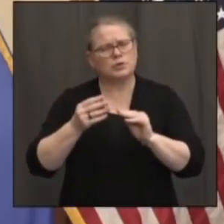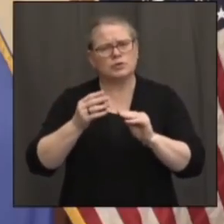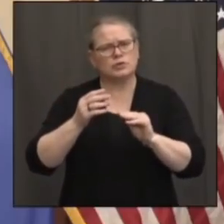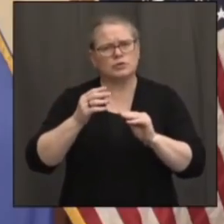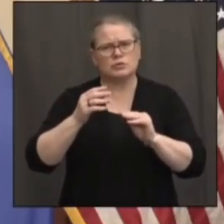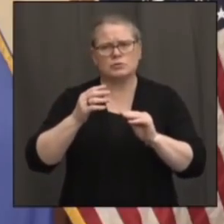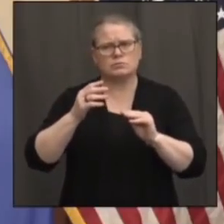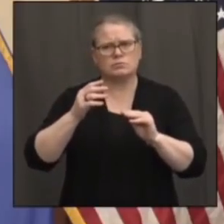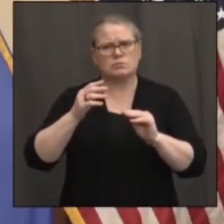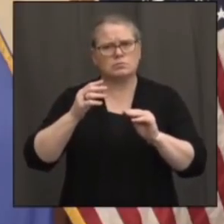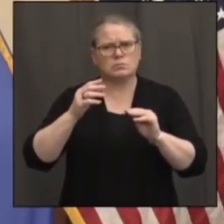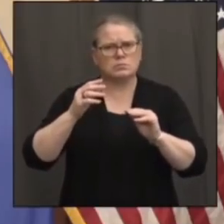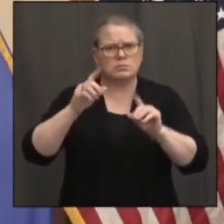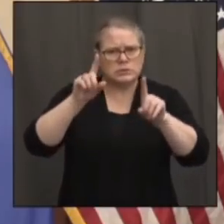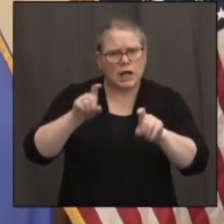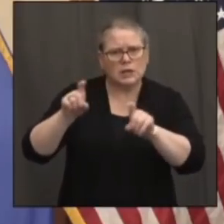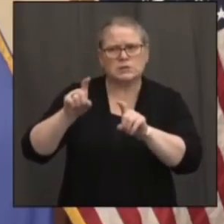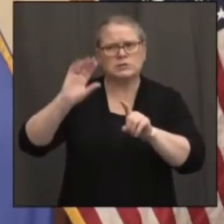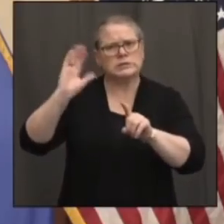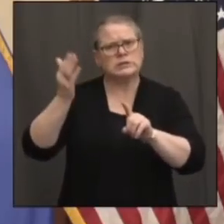where it didn't used to be? What's going on there?